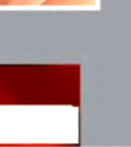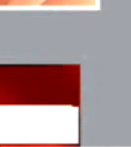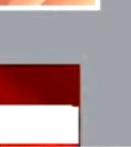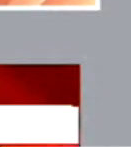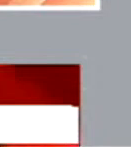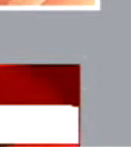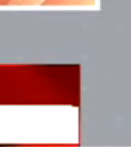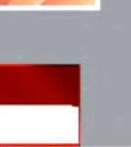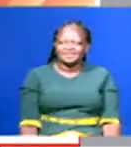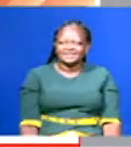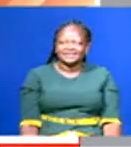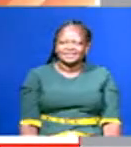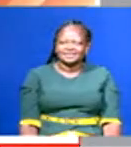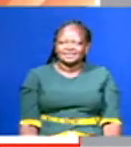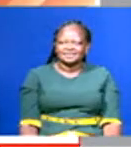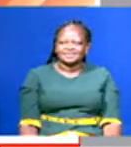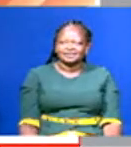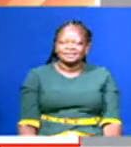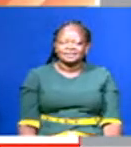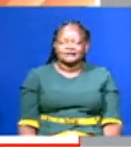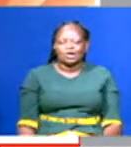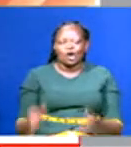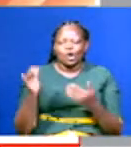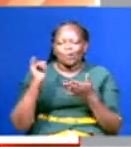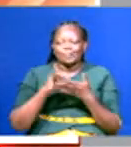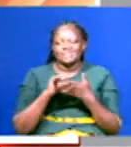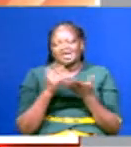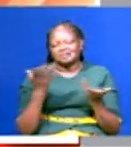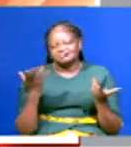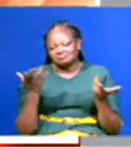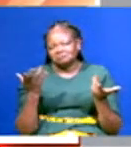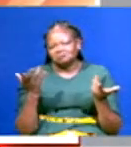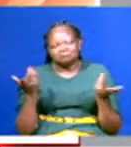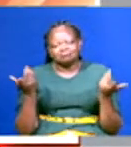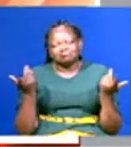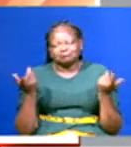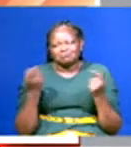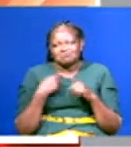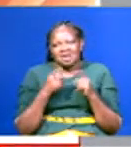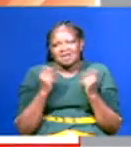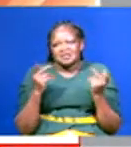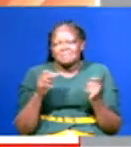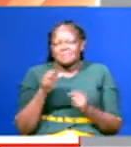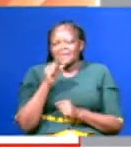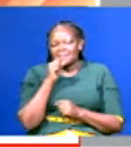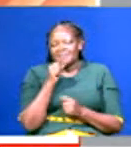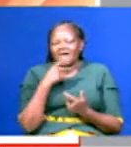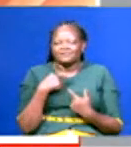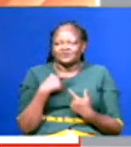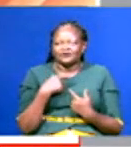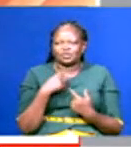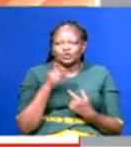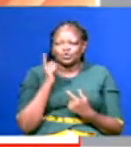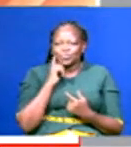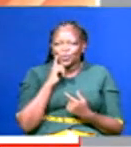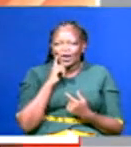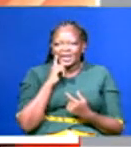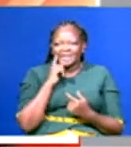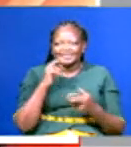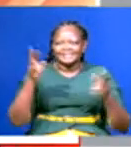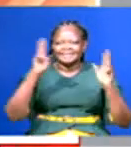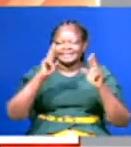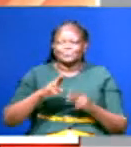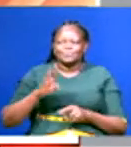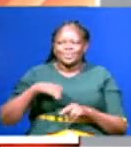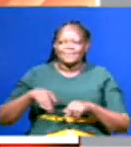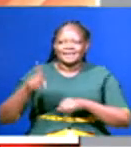Well, I was hoping that you'd been the one to sign up, but nevertheless, the mic is with me. Listen, tomorrow is International